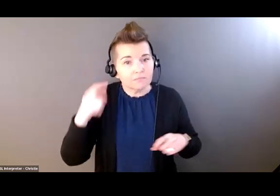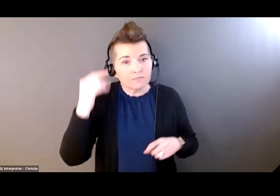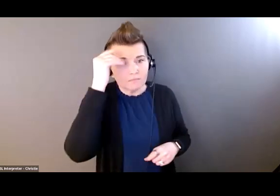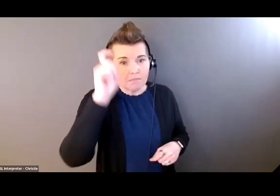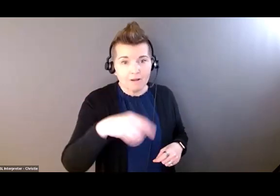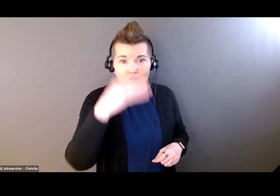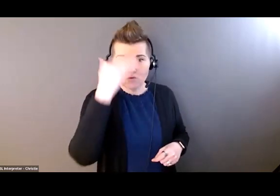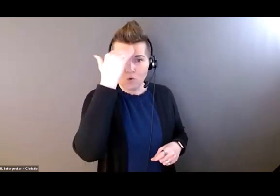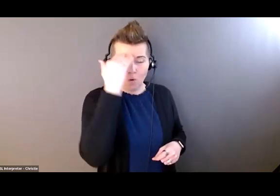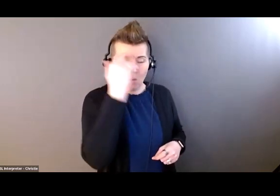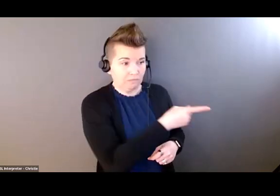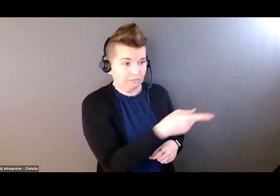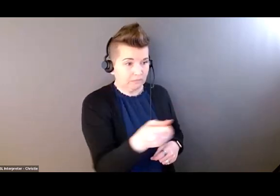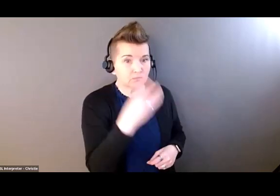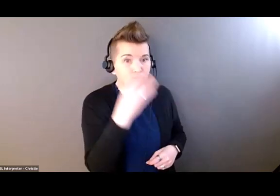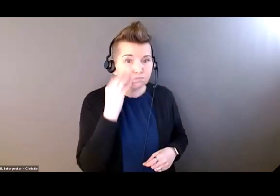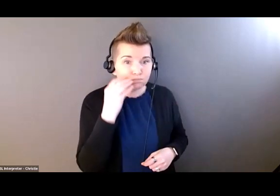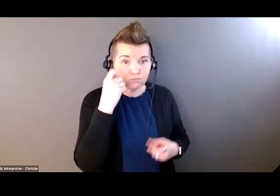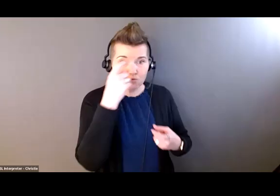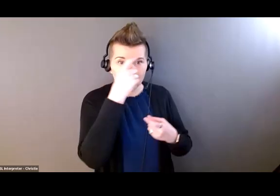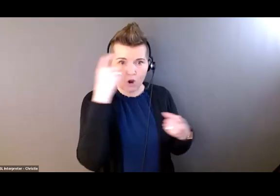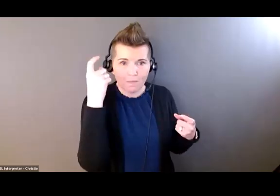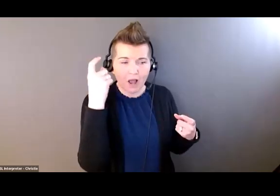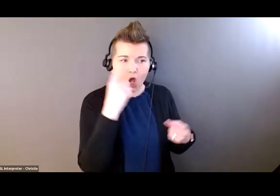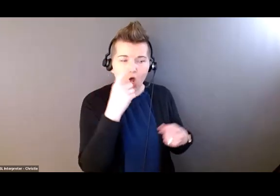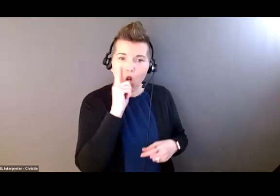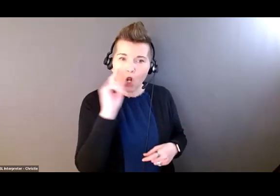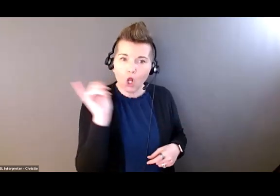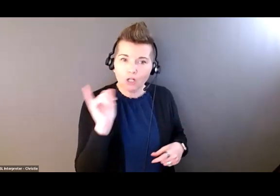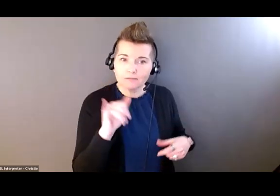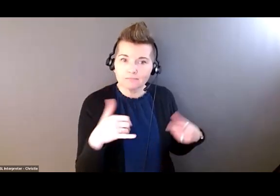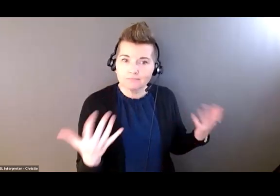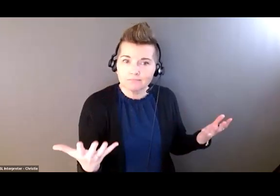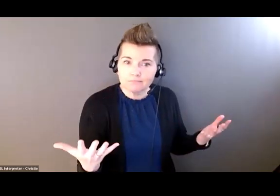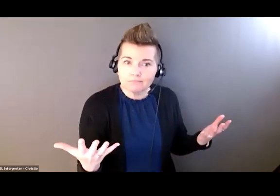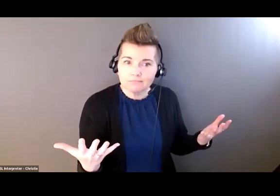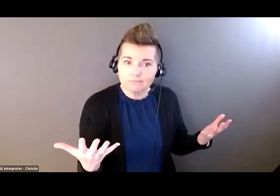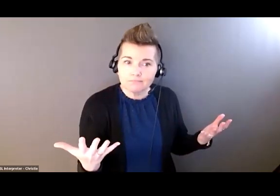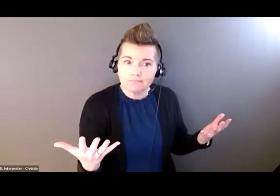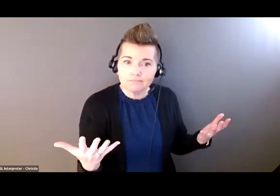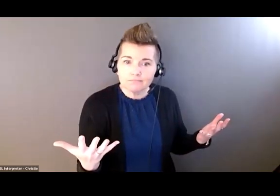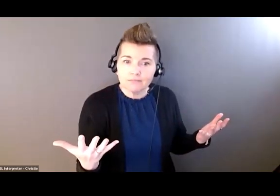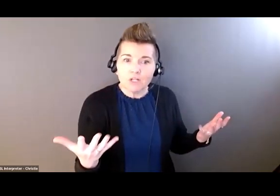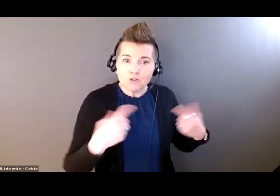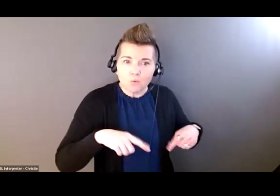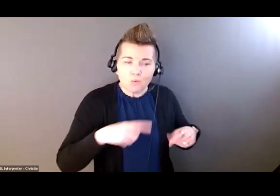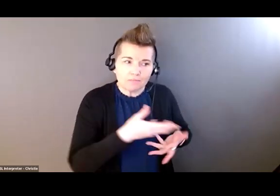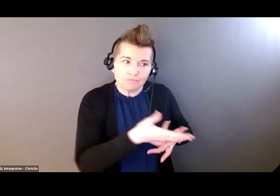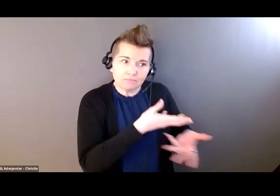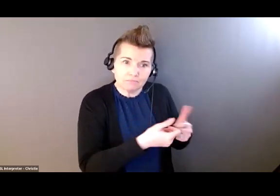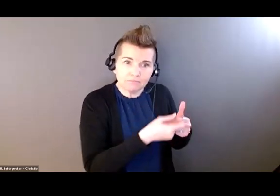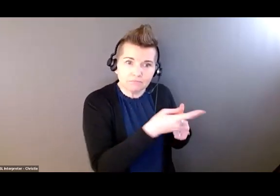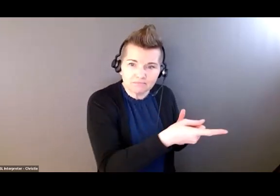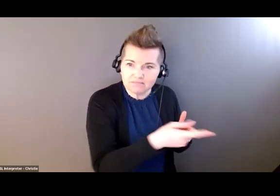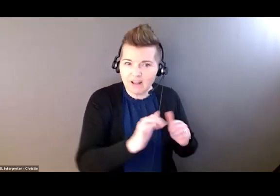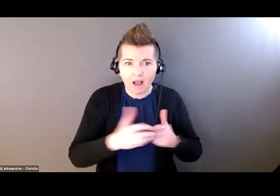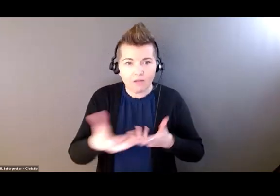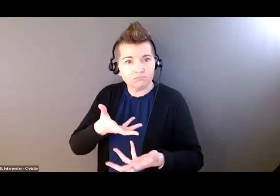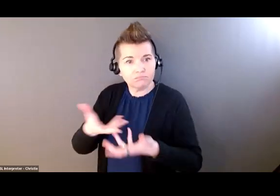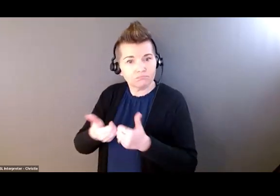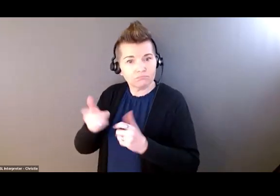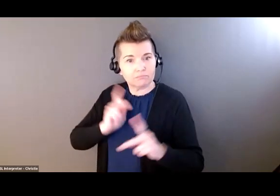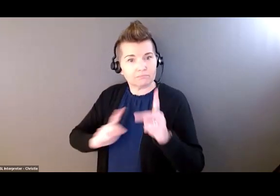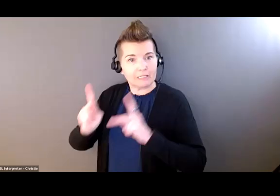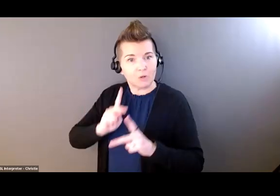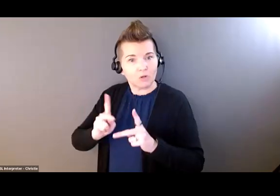is key. I think we need to appreciate how is it that trauma shows up in our lives as well as the lives of the